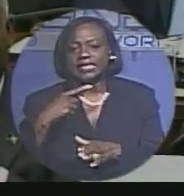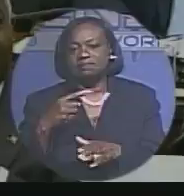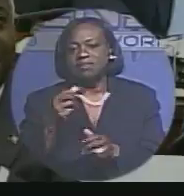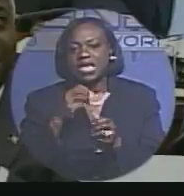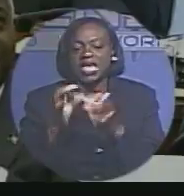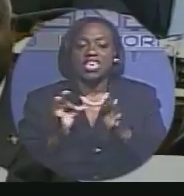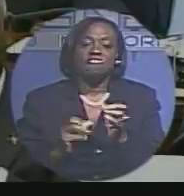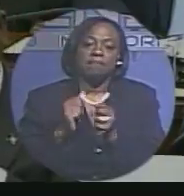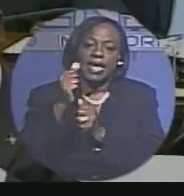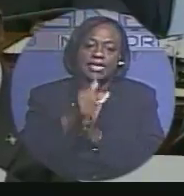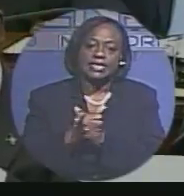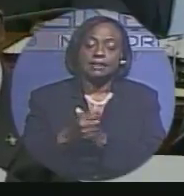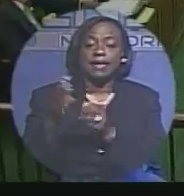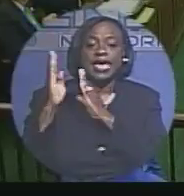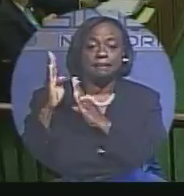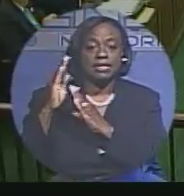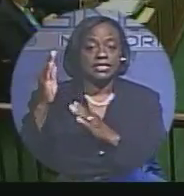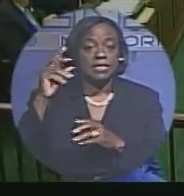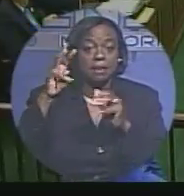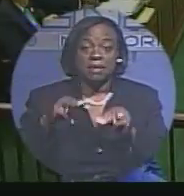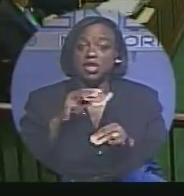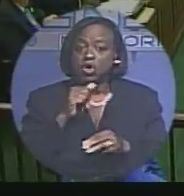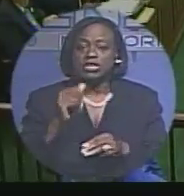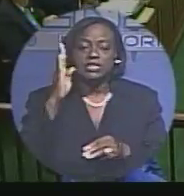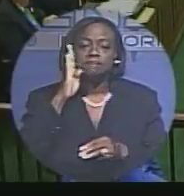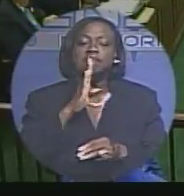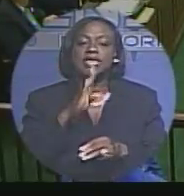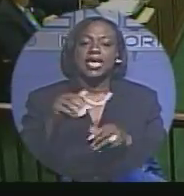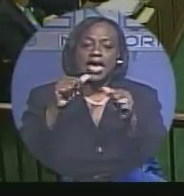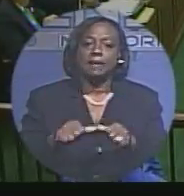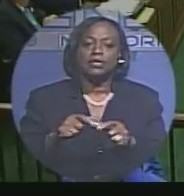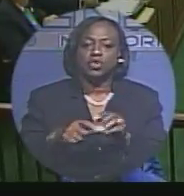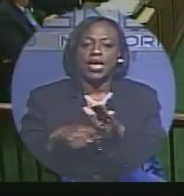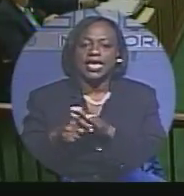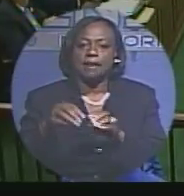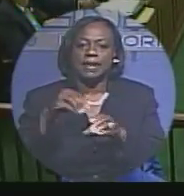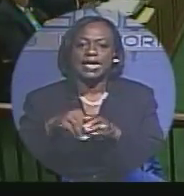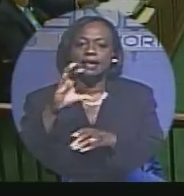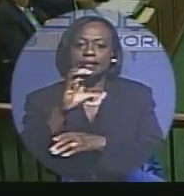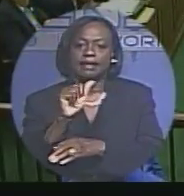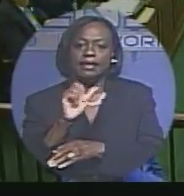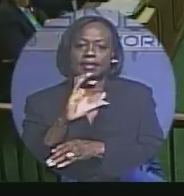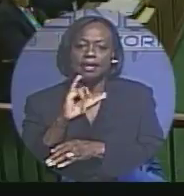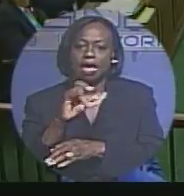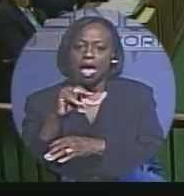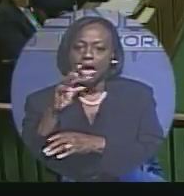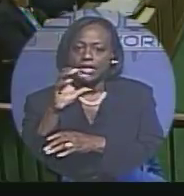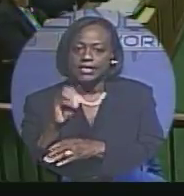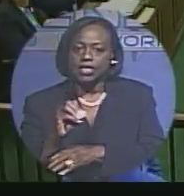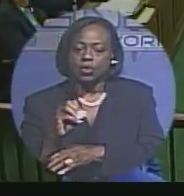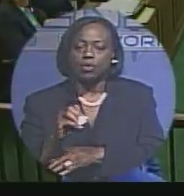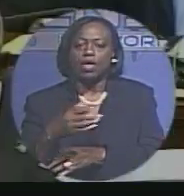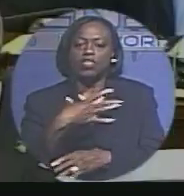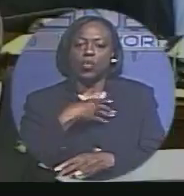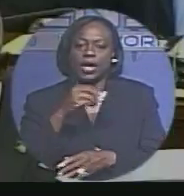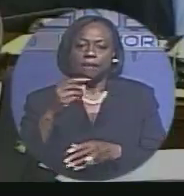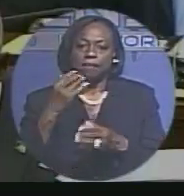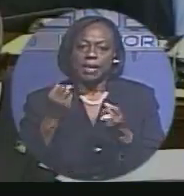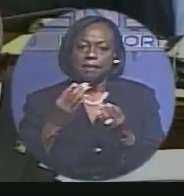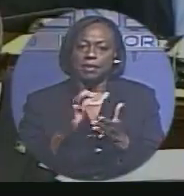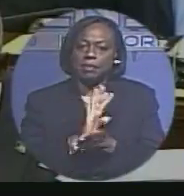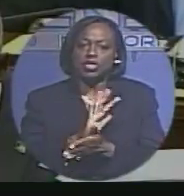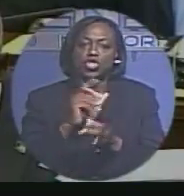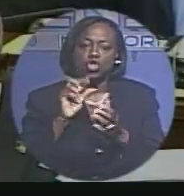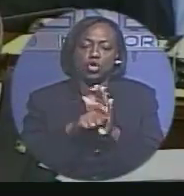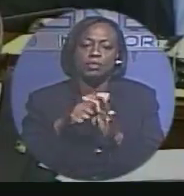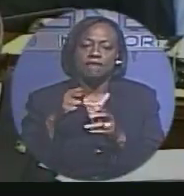necessarily be able to gamble in casinos. And that promised white paper on tax reform, he says, is nearing completion. The government will